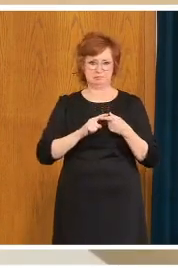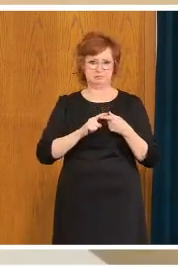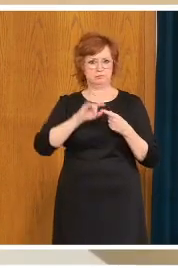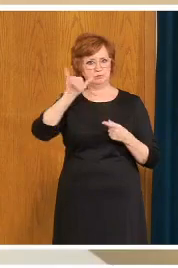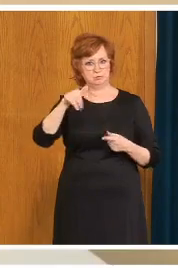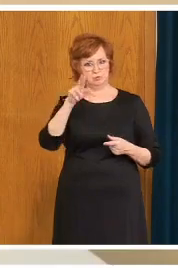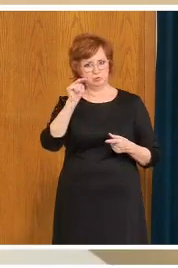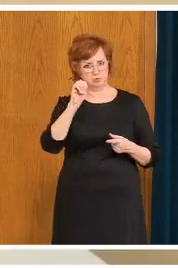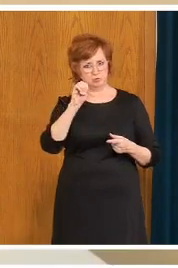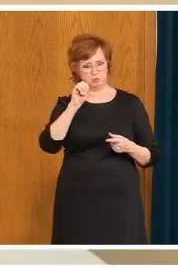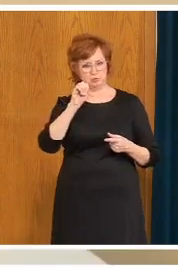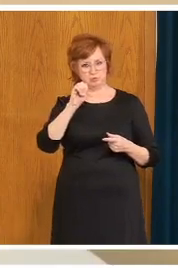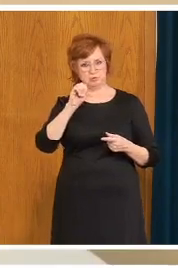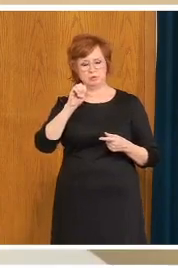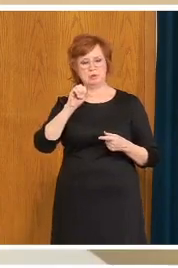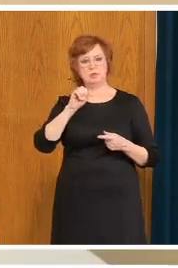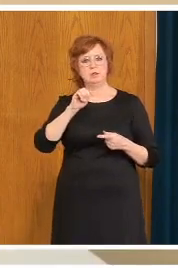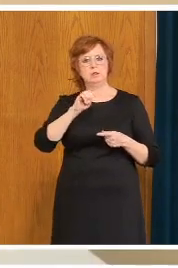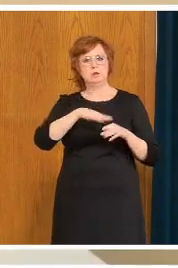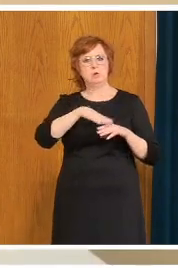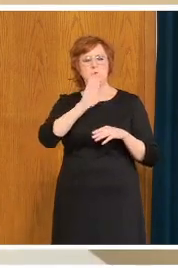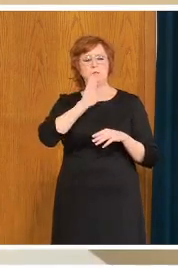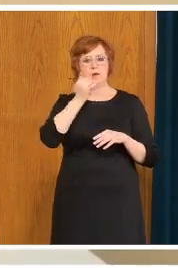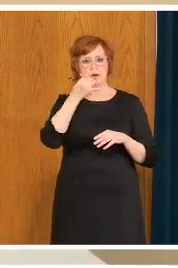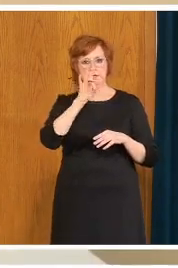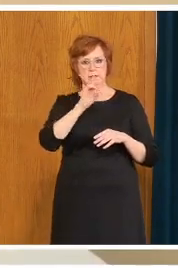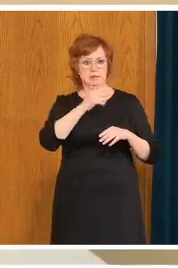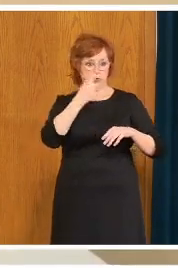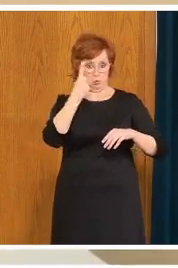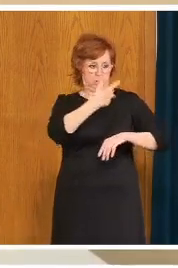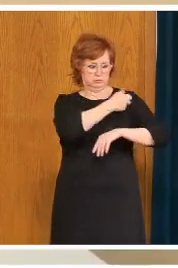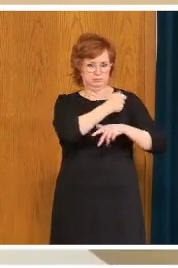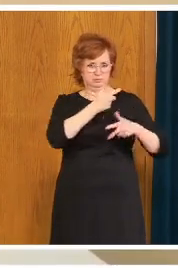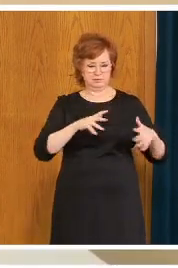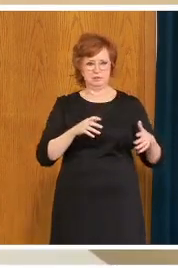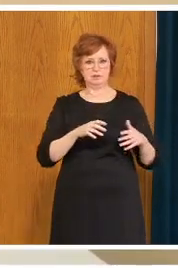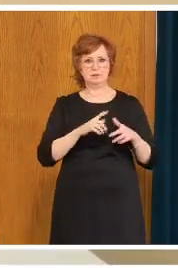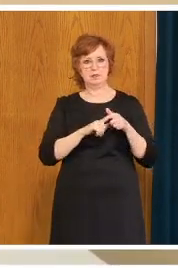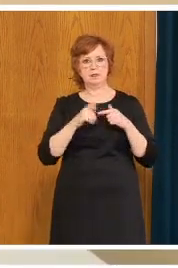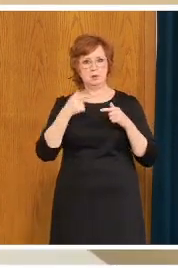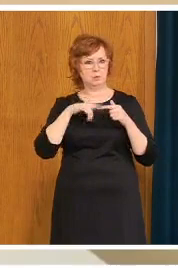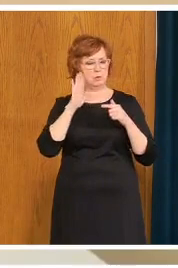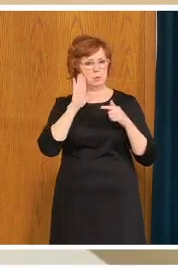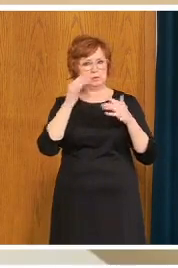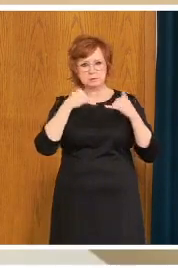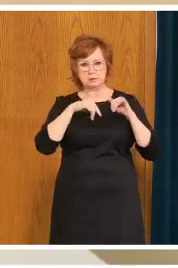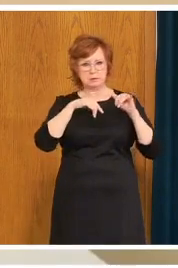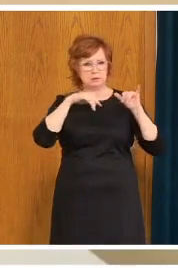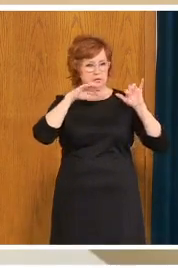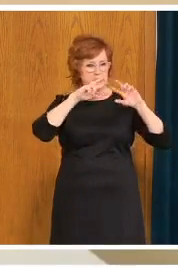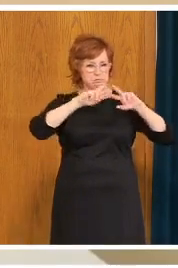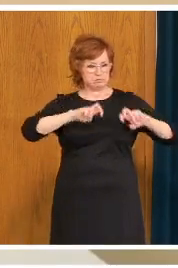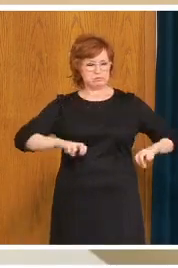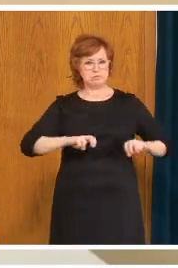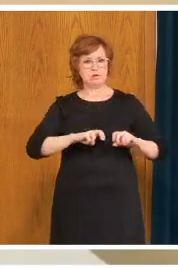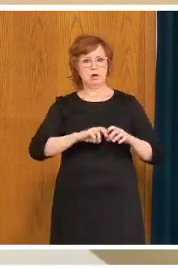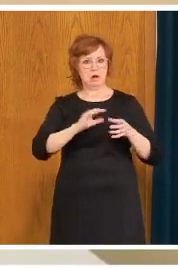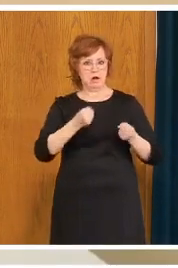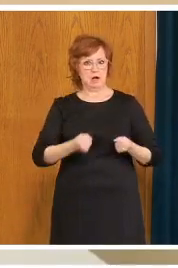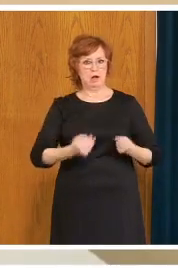majority of our adult population has had 1 dose, and then we will have to assess uptake, impact on transmission, our overall case